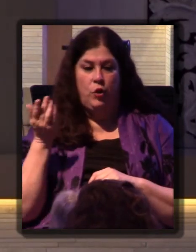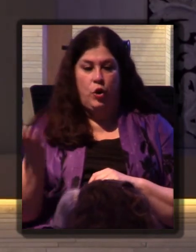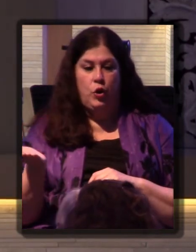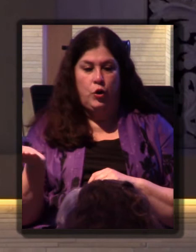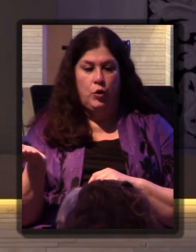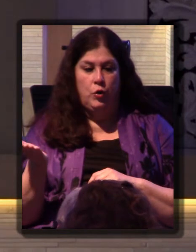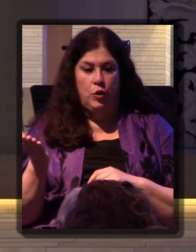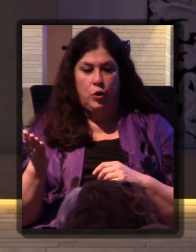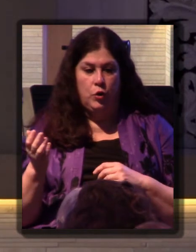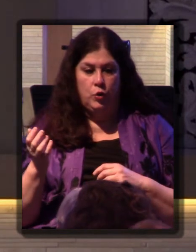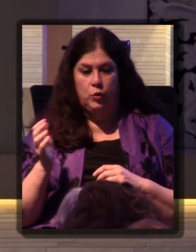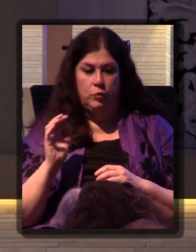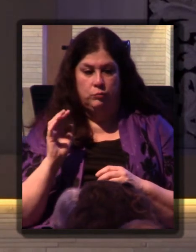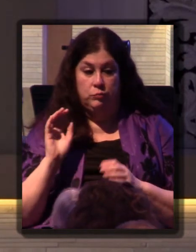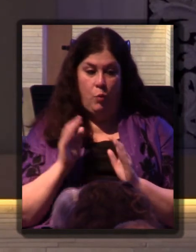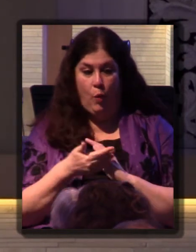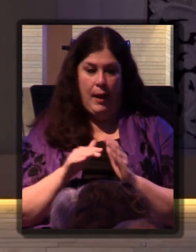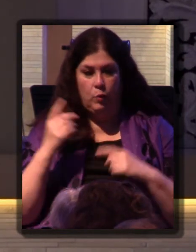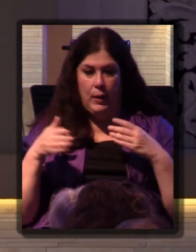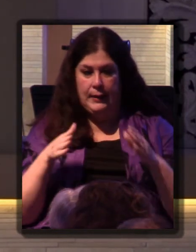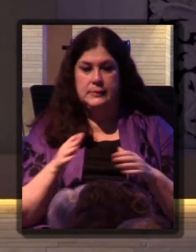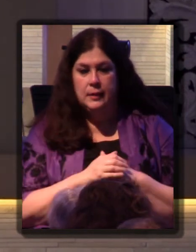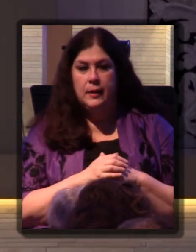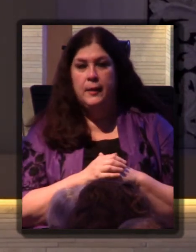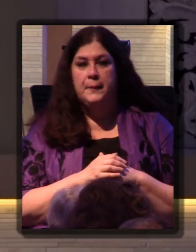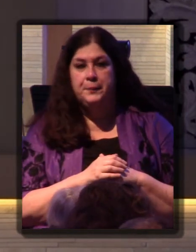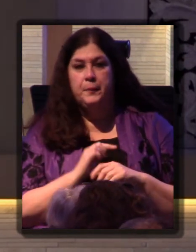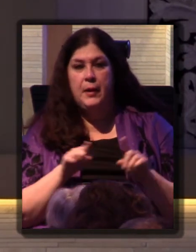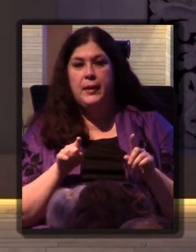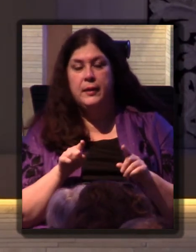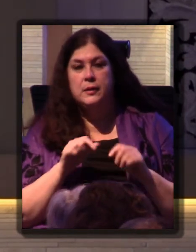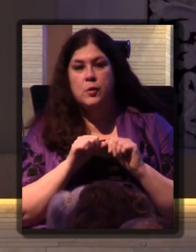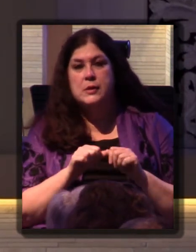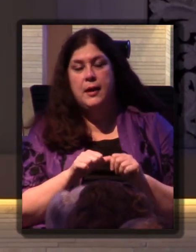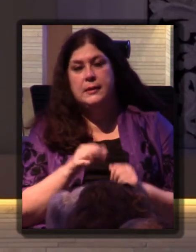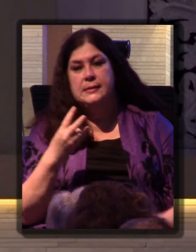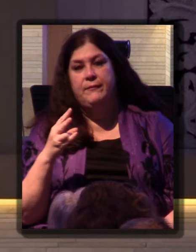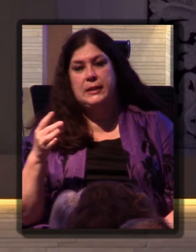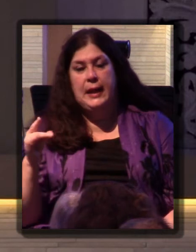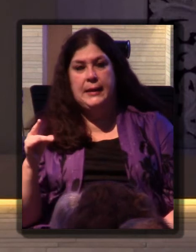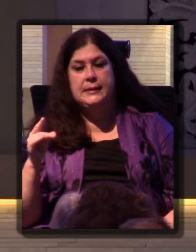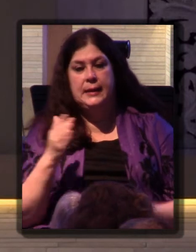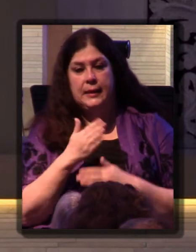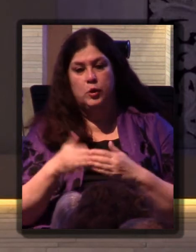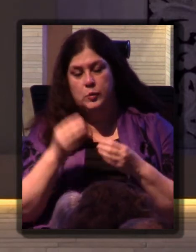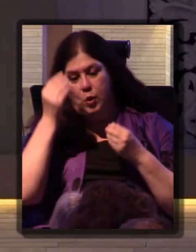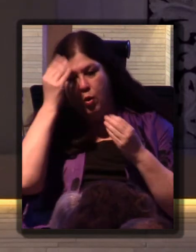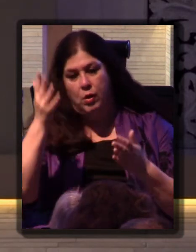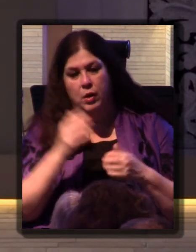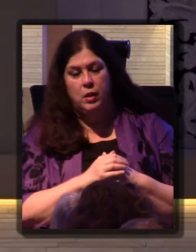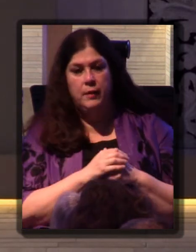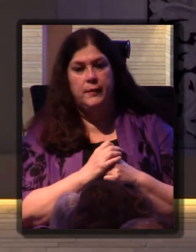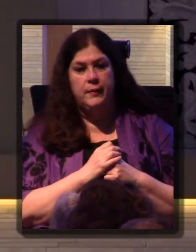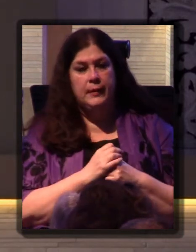of her wiles, etc., etc. But then it goes on in verses 17 and 18, and he concludes the